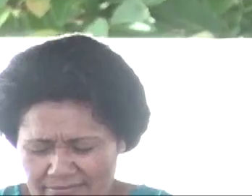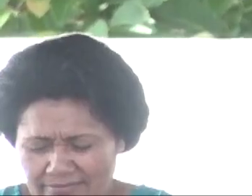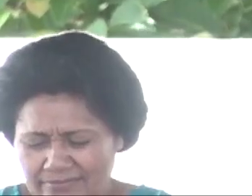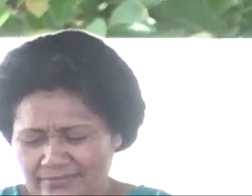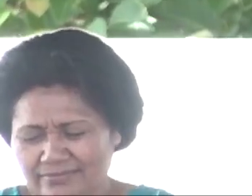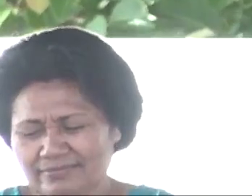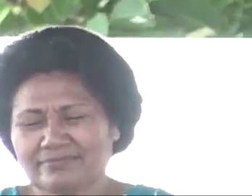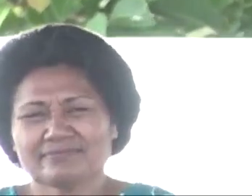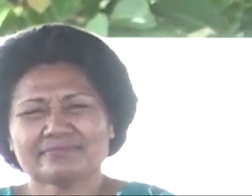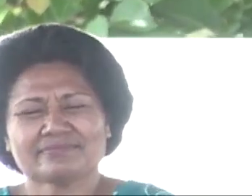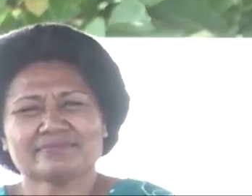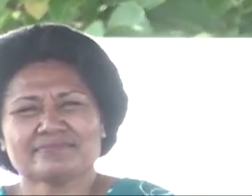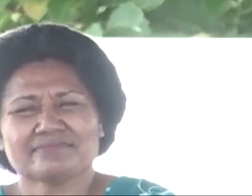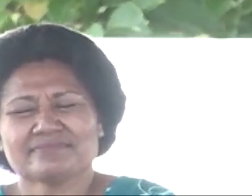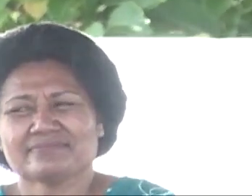open.